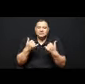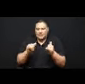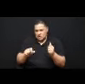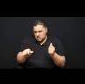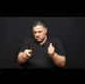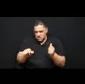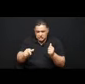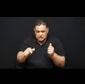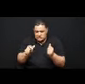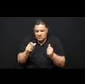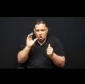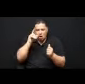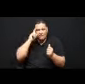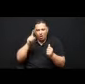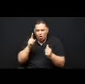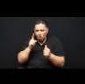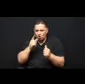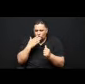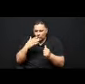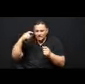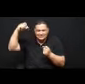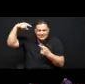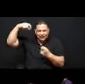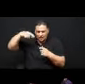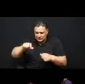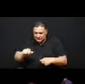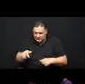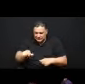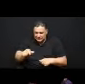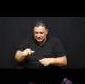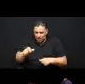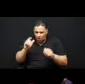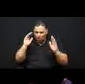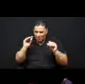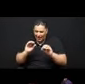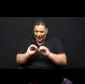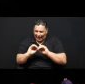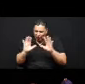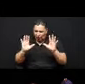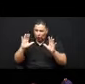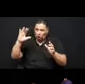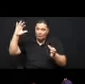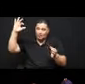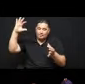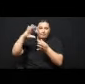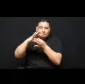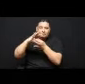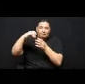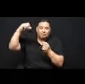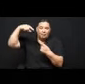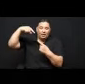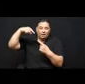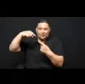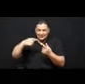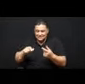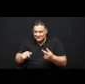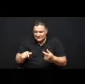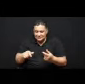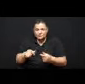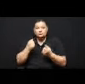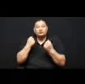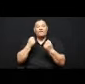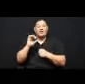somehow, clear and true, come through. Driving on the 95 northbound, turning the